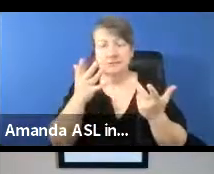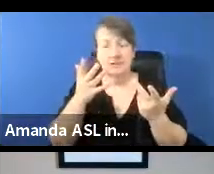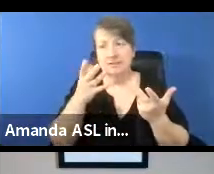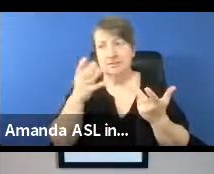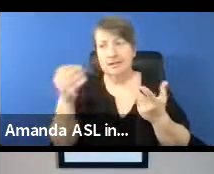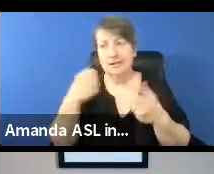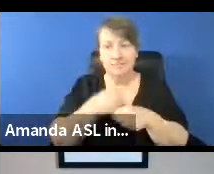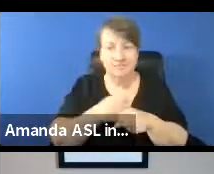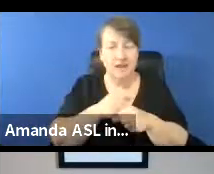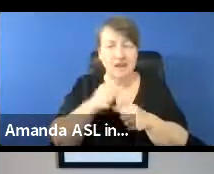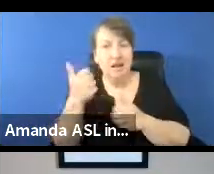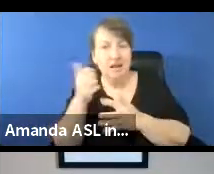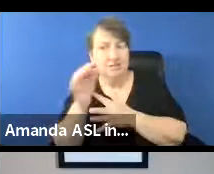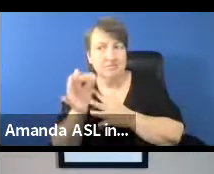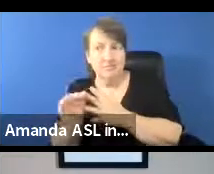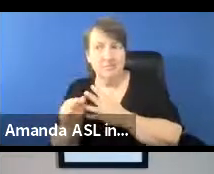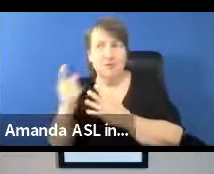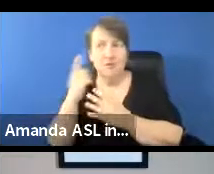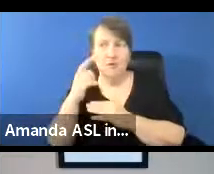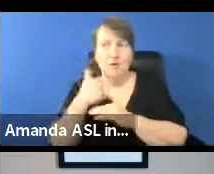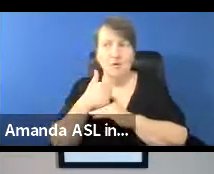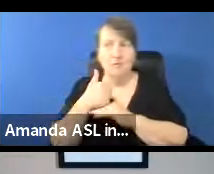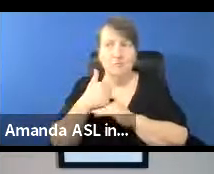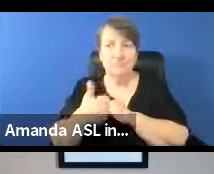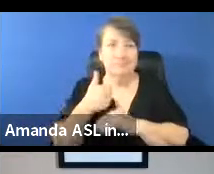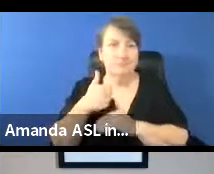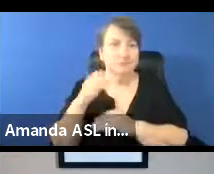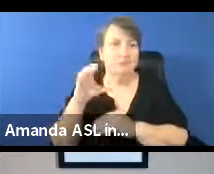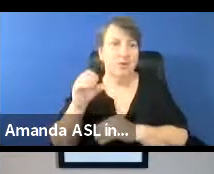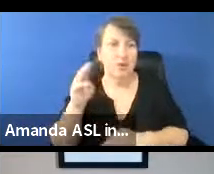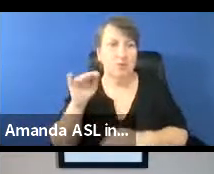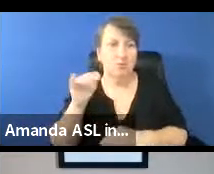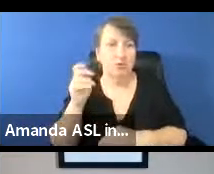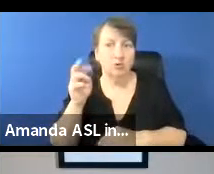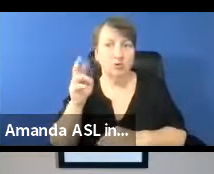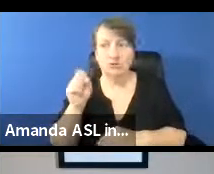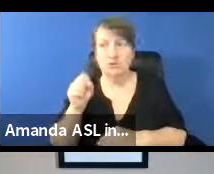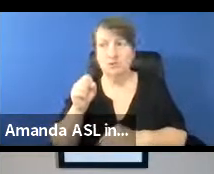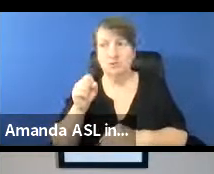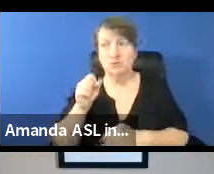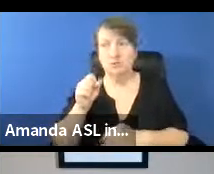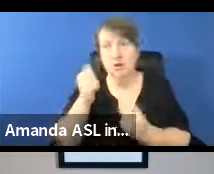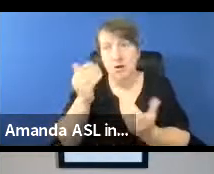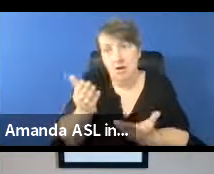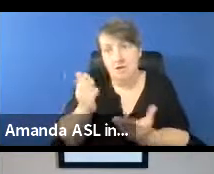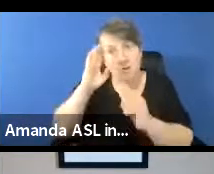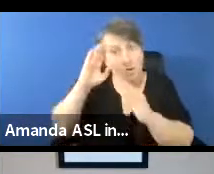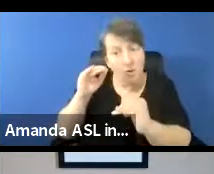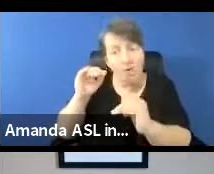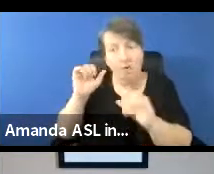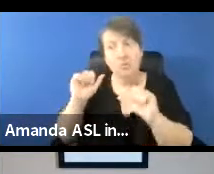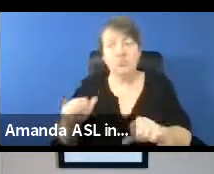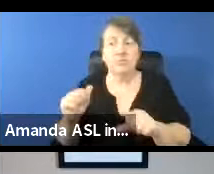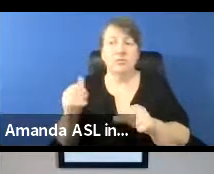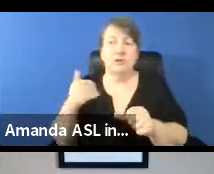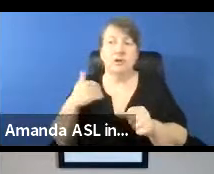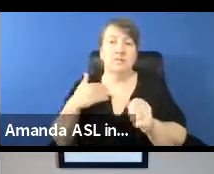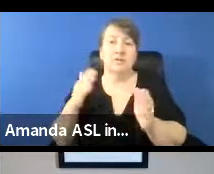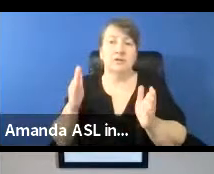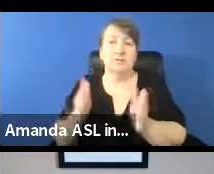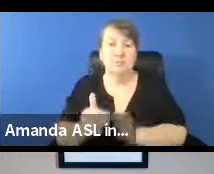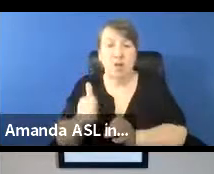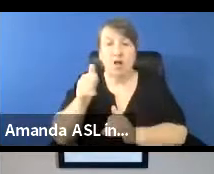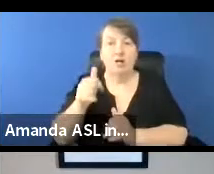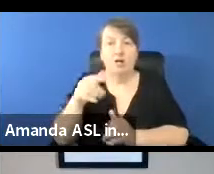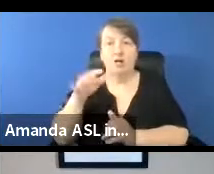all kinds of alternatives for commuters that I think is potentially offering hope that we can have a smaller footprint for